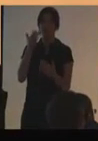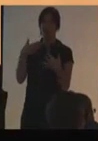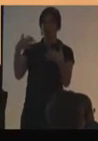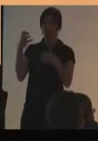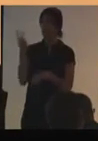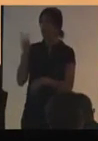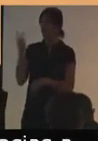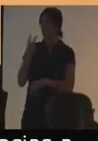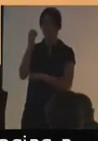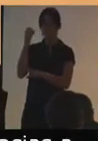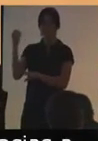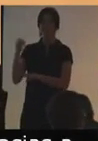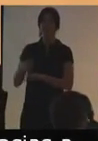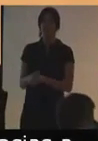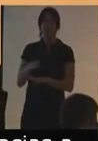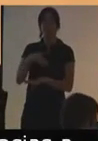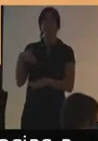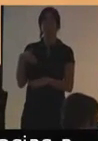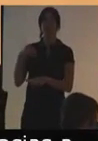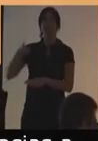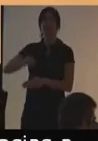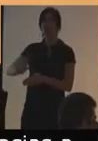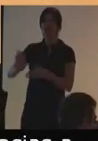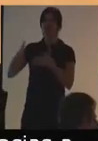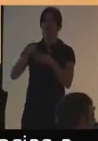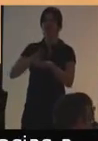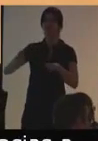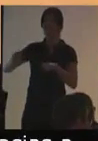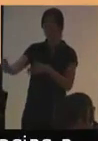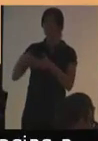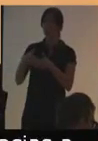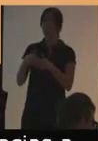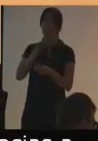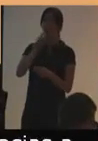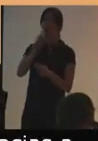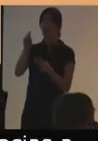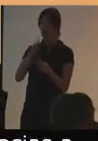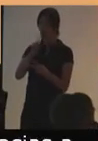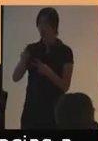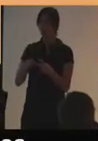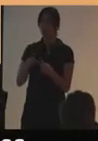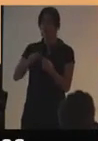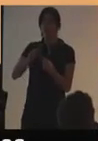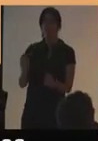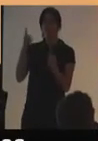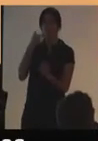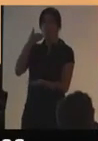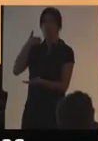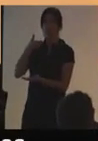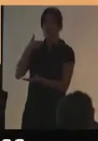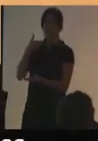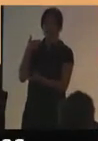Christina. Thank you very much to the two of you. And I'd like to now give